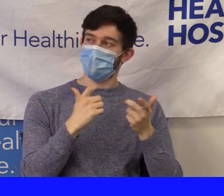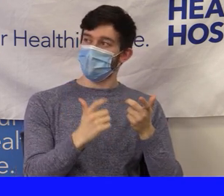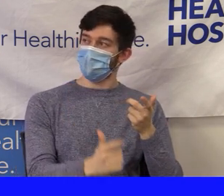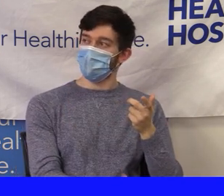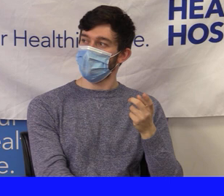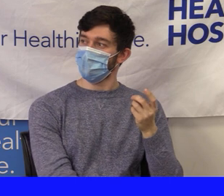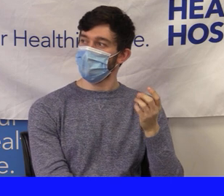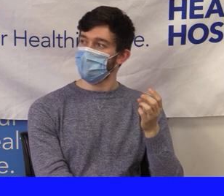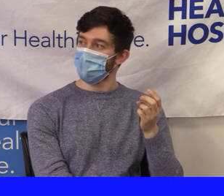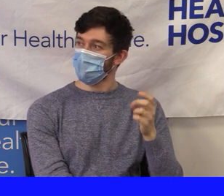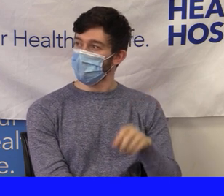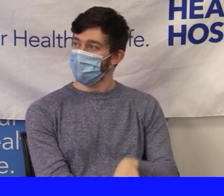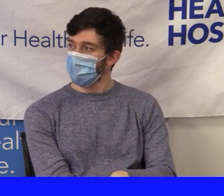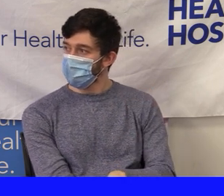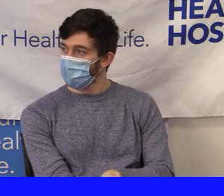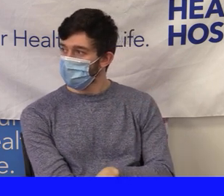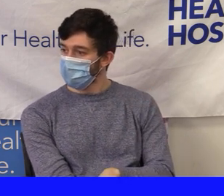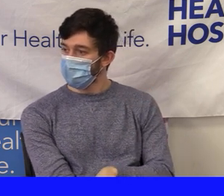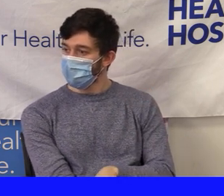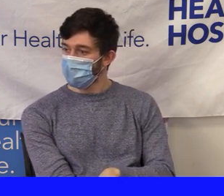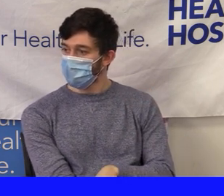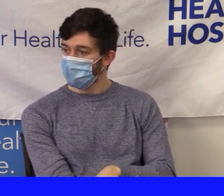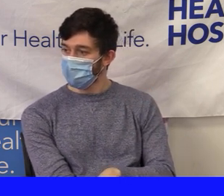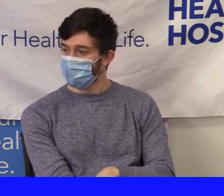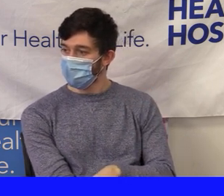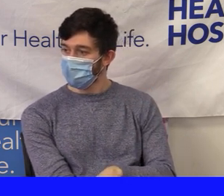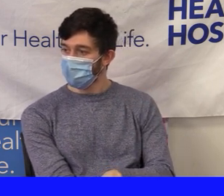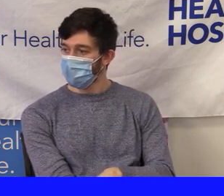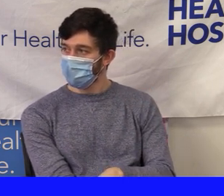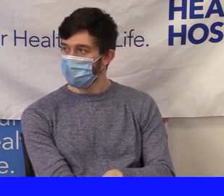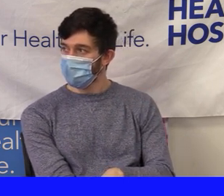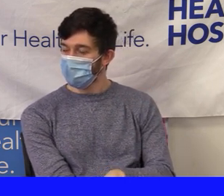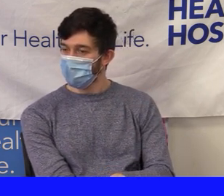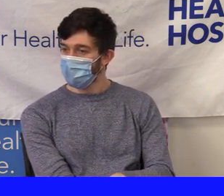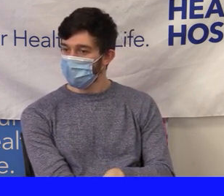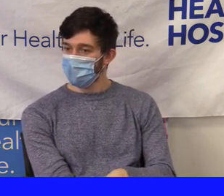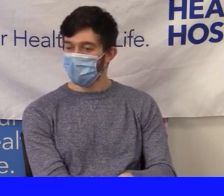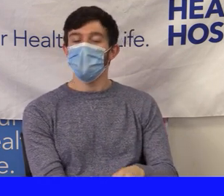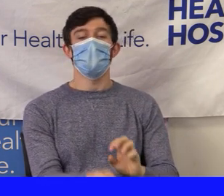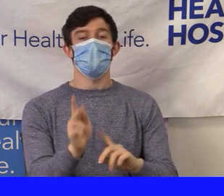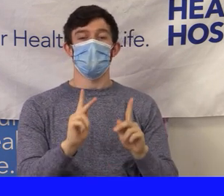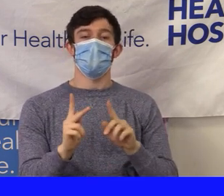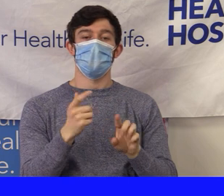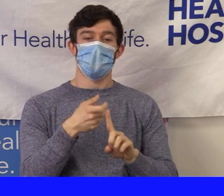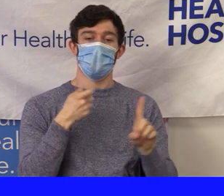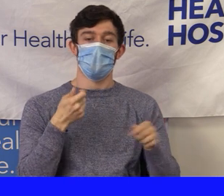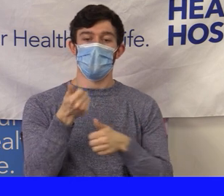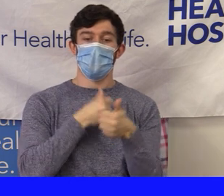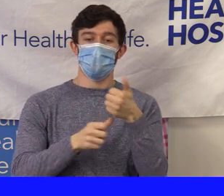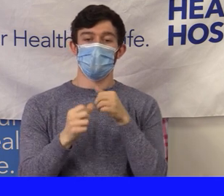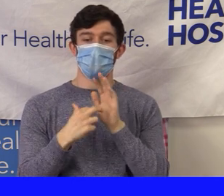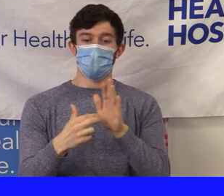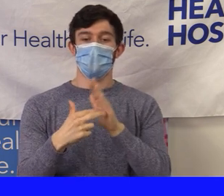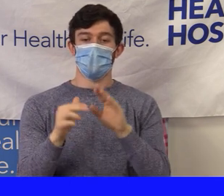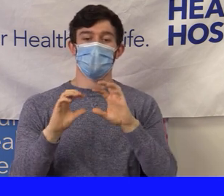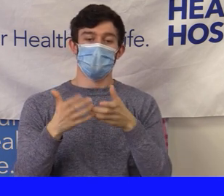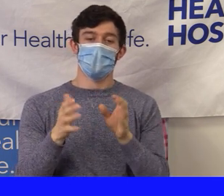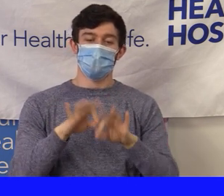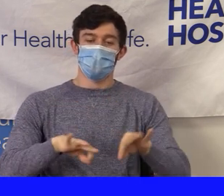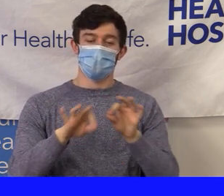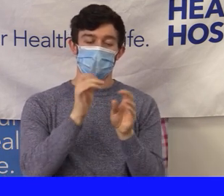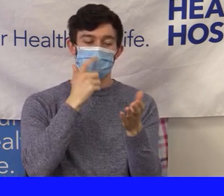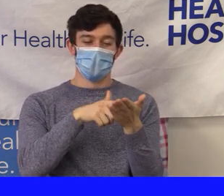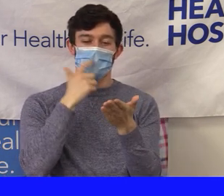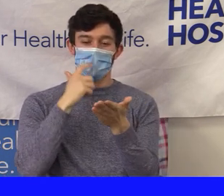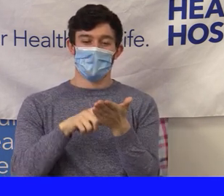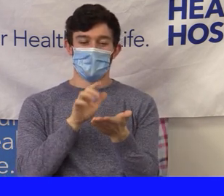represented by individuals from underrepresented groups. I know that that's not related particular to this, but